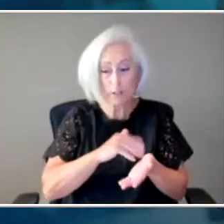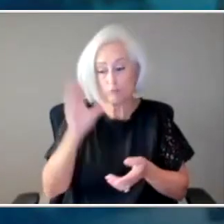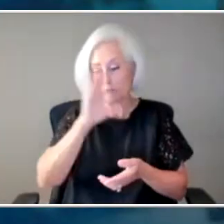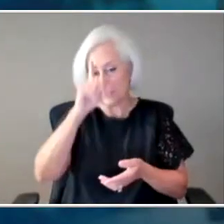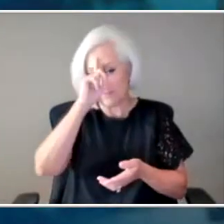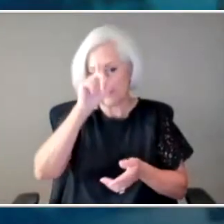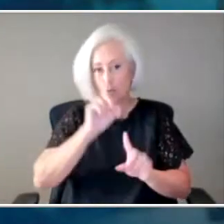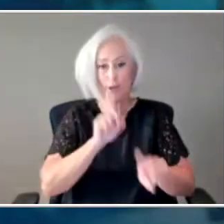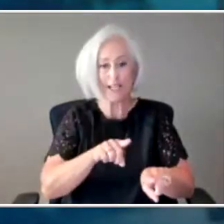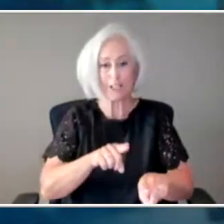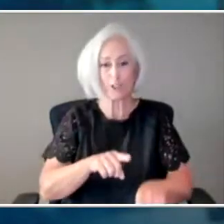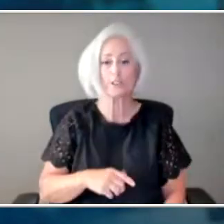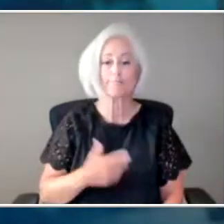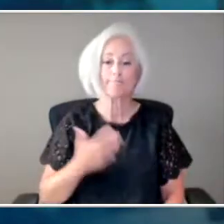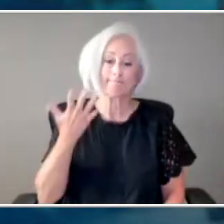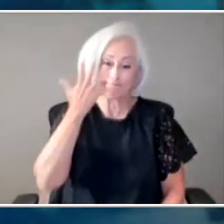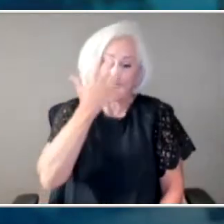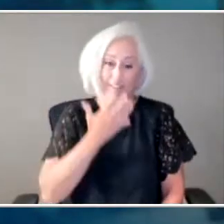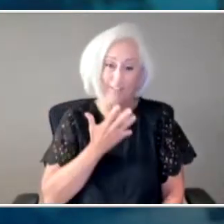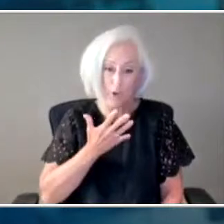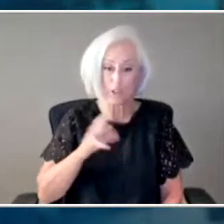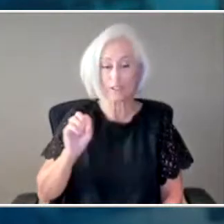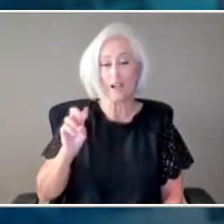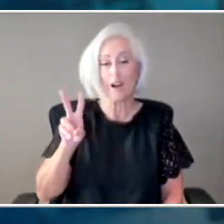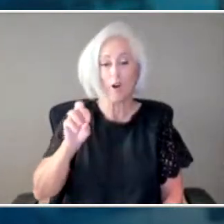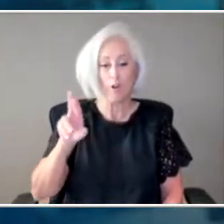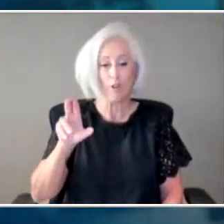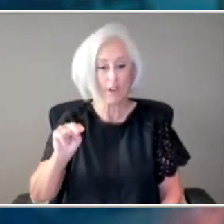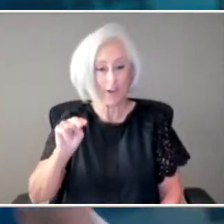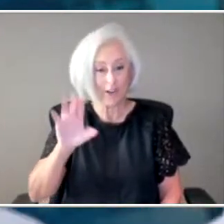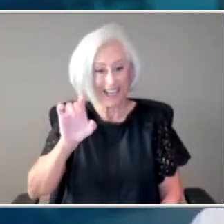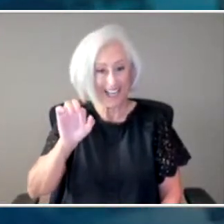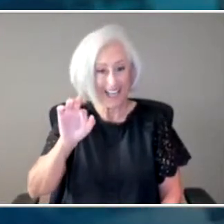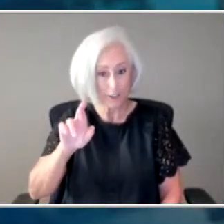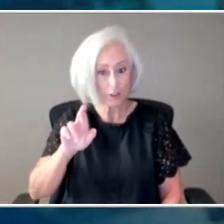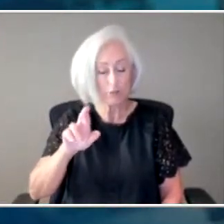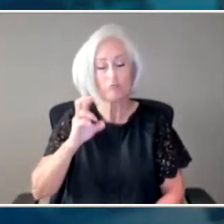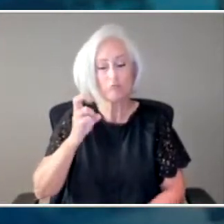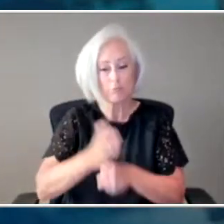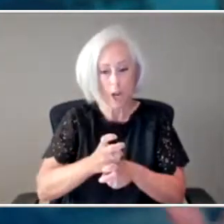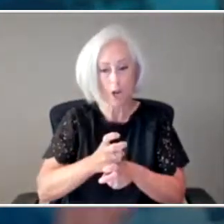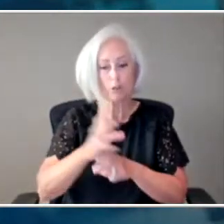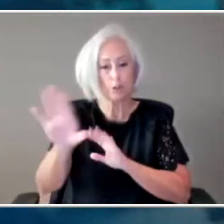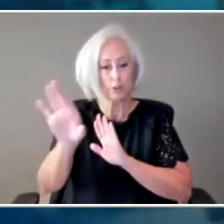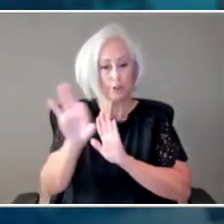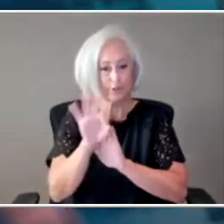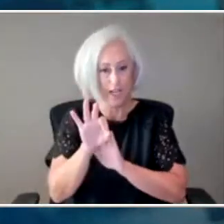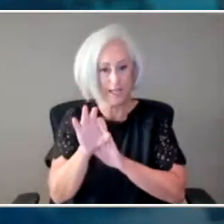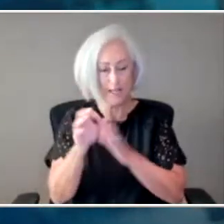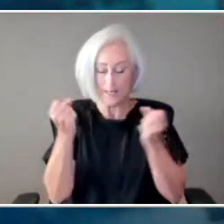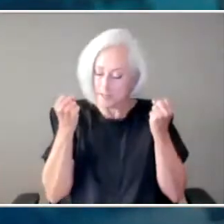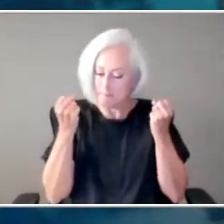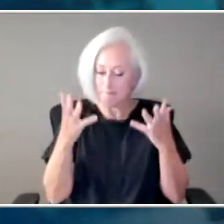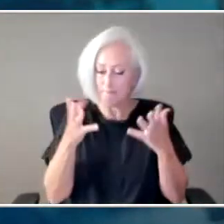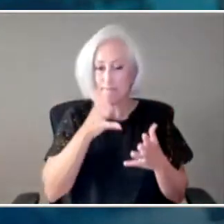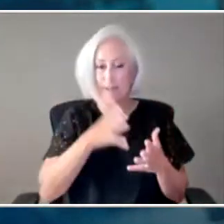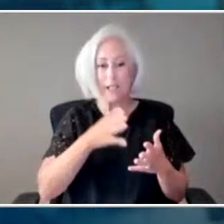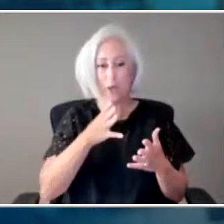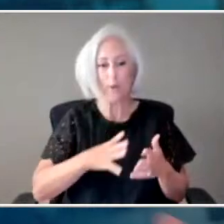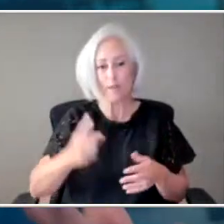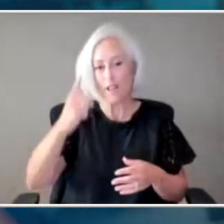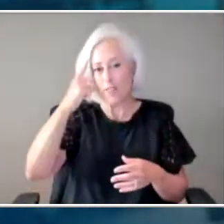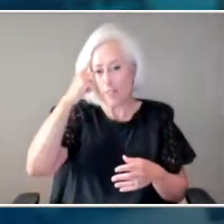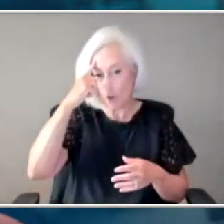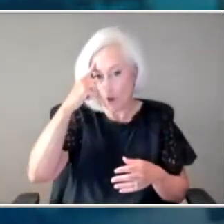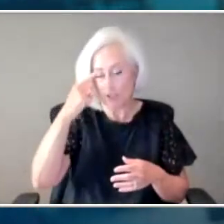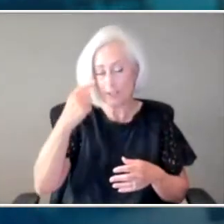ovarian cancer is a really hard diagnosis to make. So a lot of women have GI symptoms, or initially it's thought to be a GI-related process. And